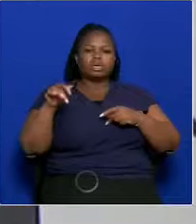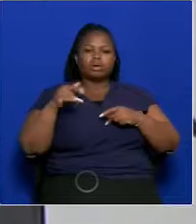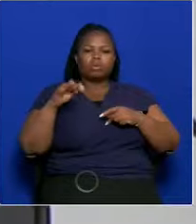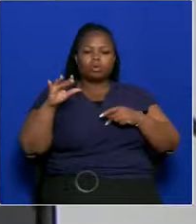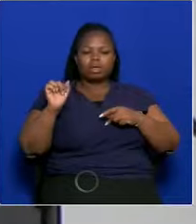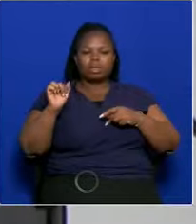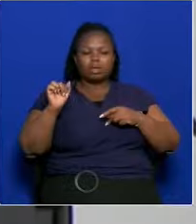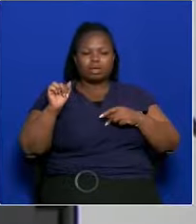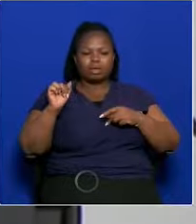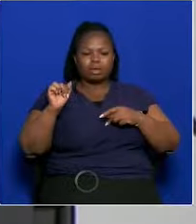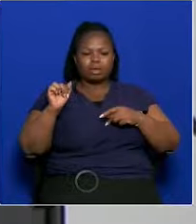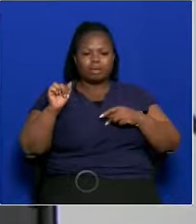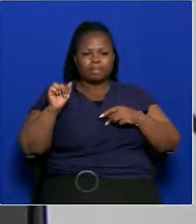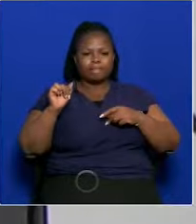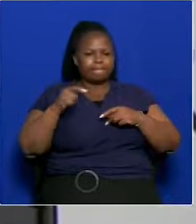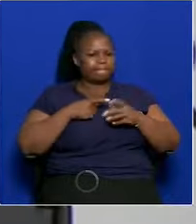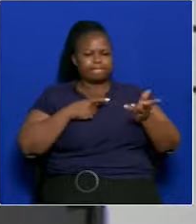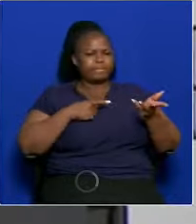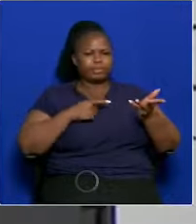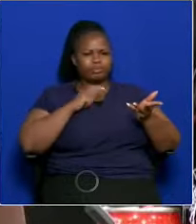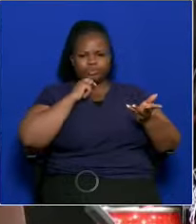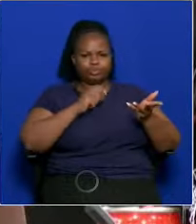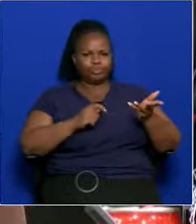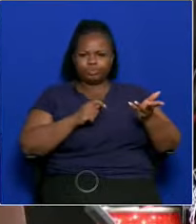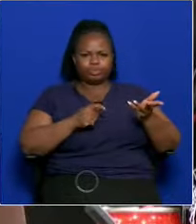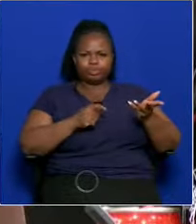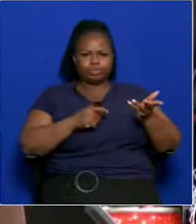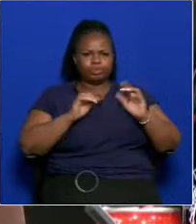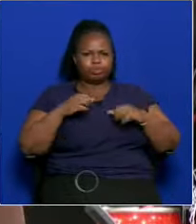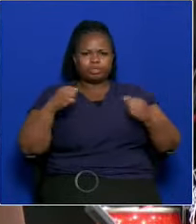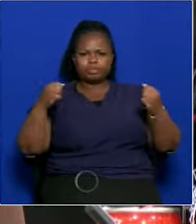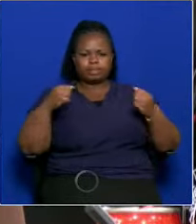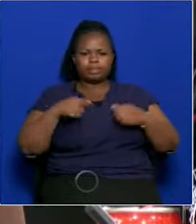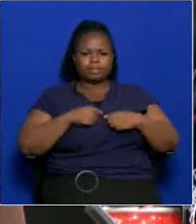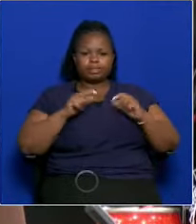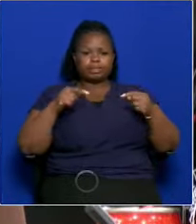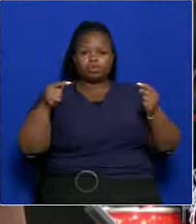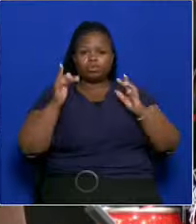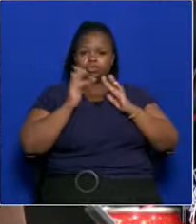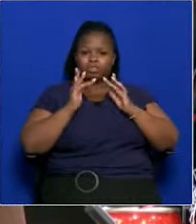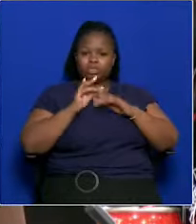It's inconceivable that he wouldn't approach you over something like this.